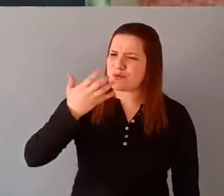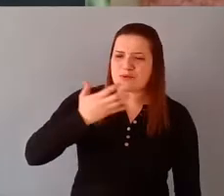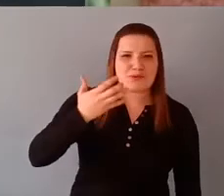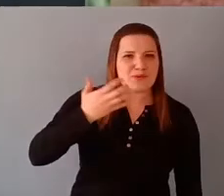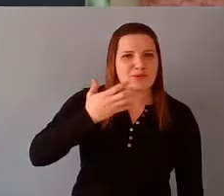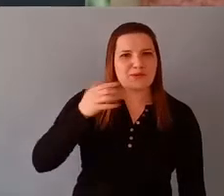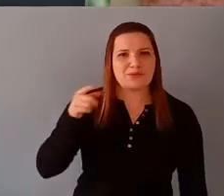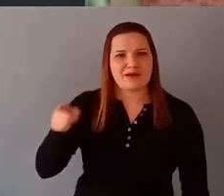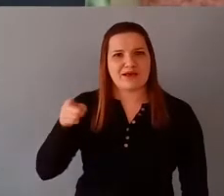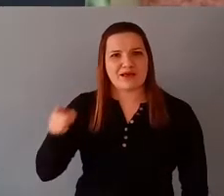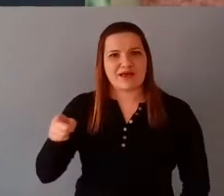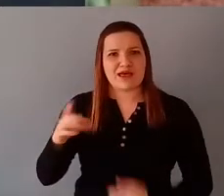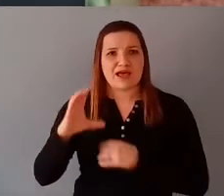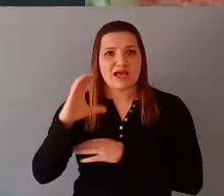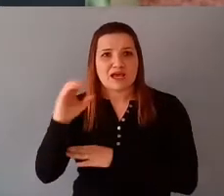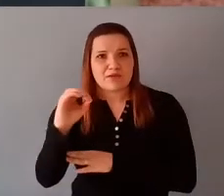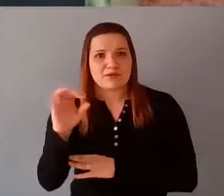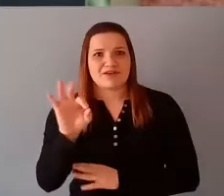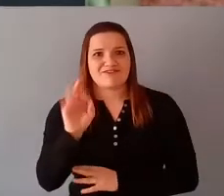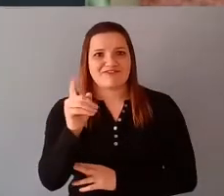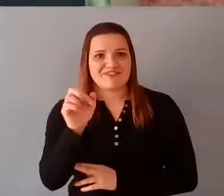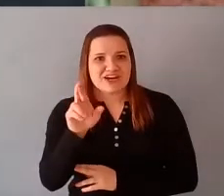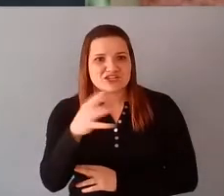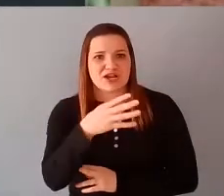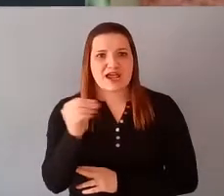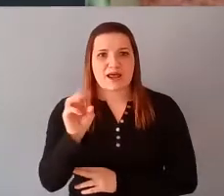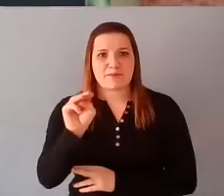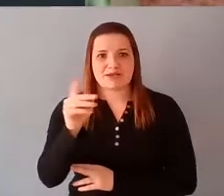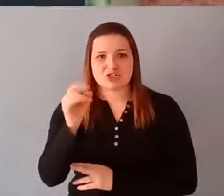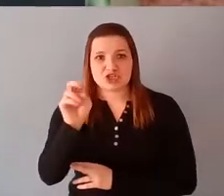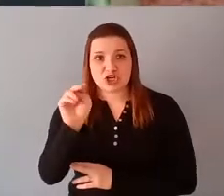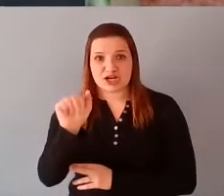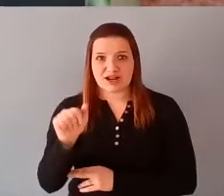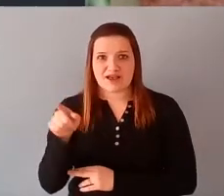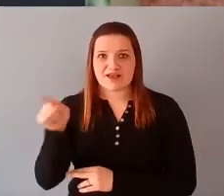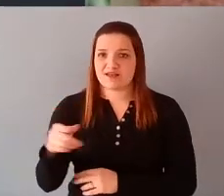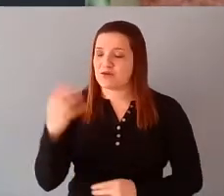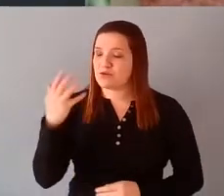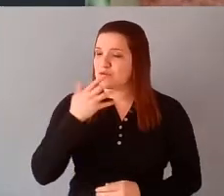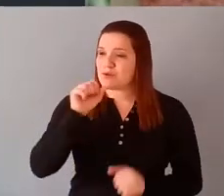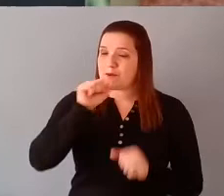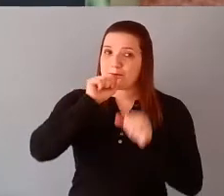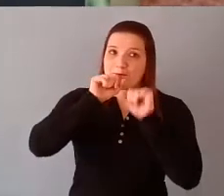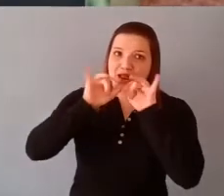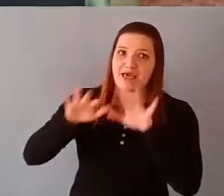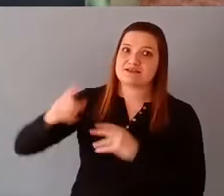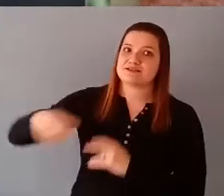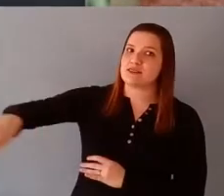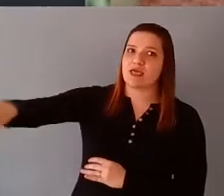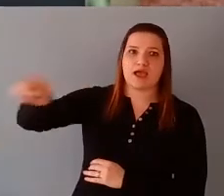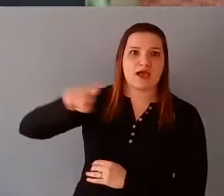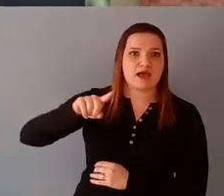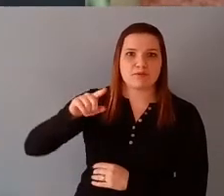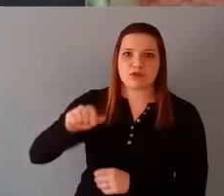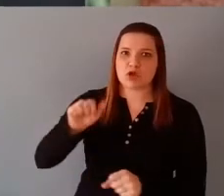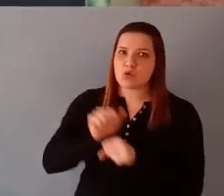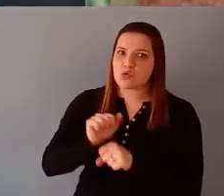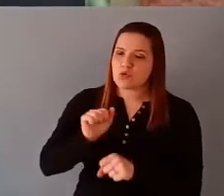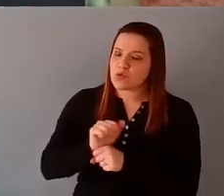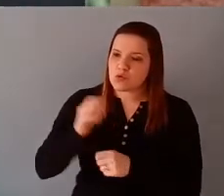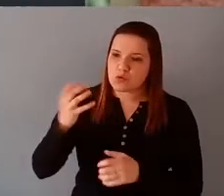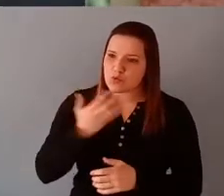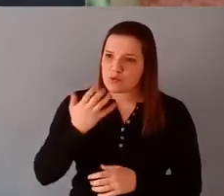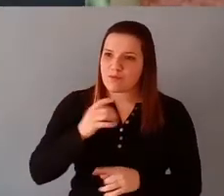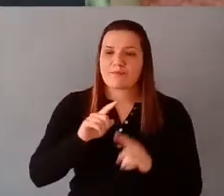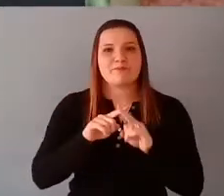abilities of companies like Pfizer and Moderna. And so bless them for their incredible work. But I think the